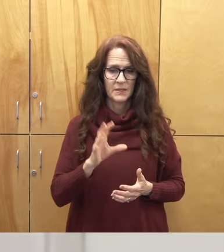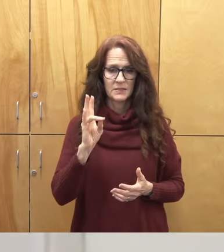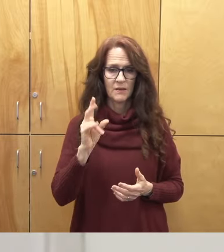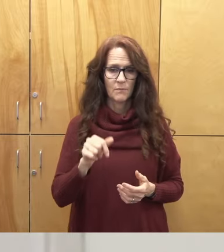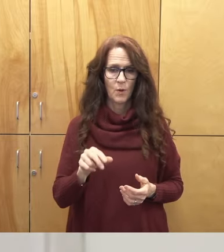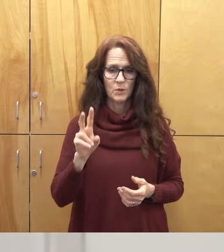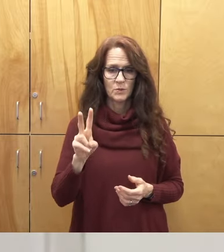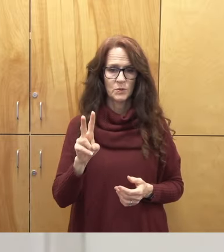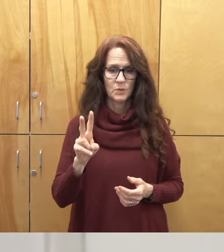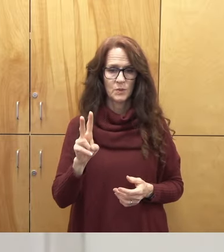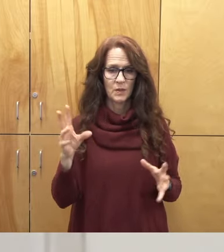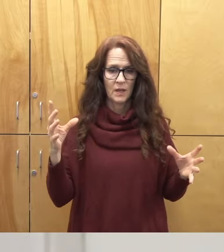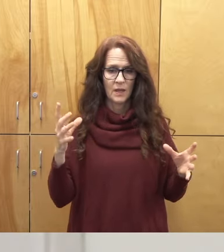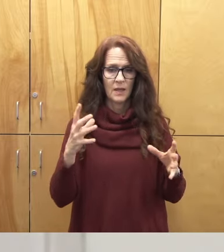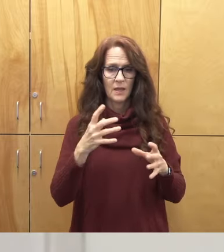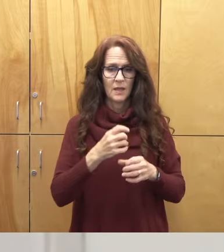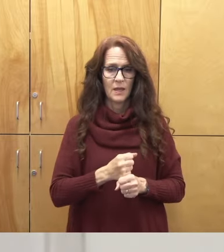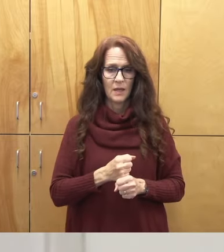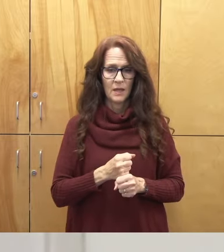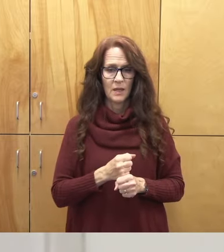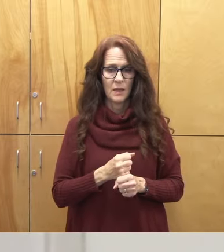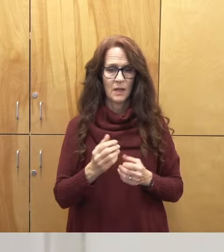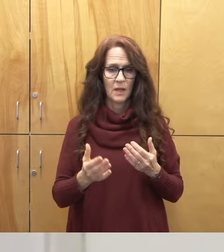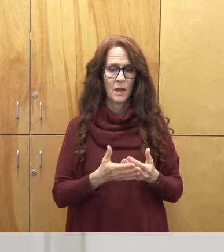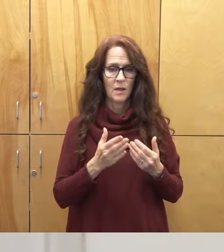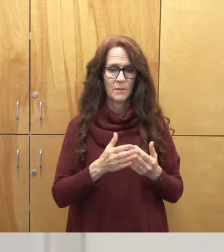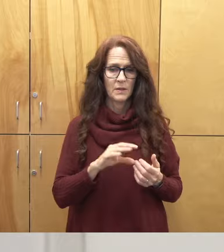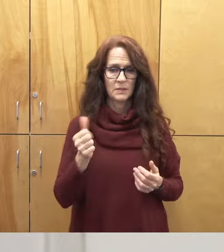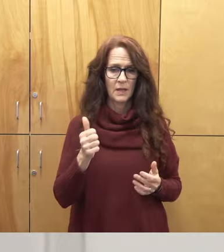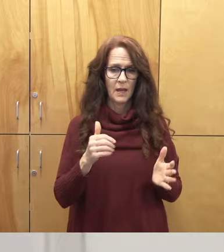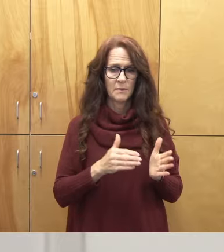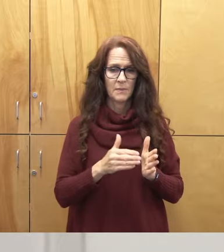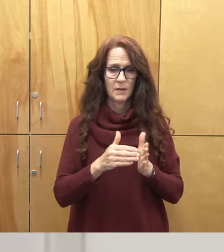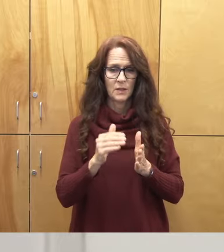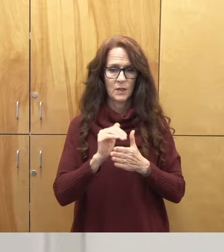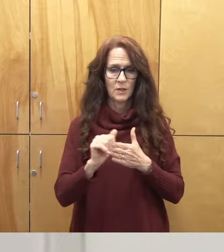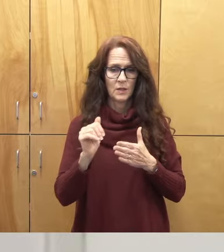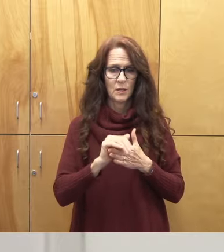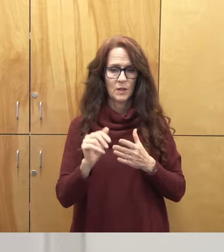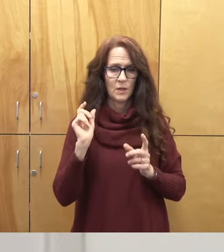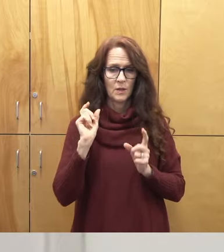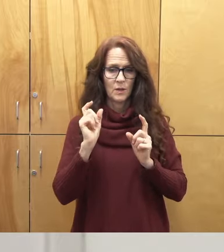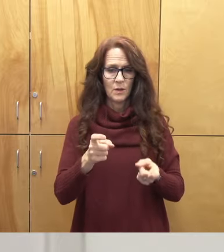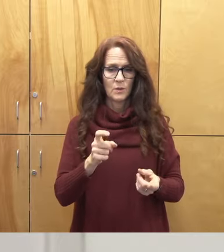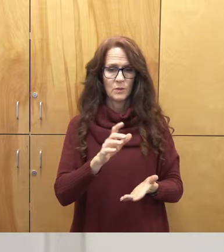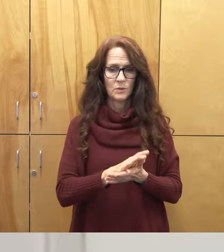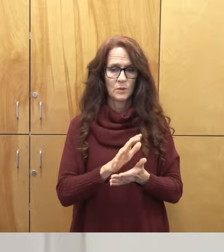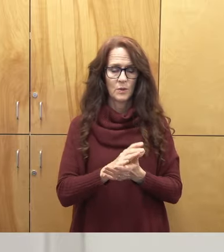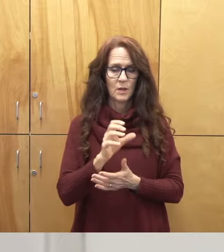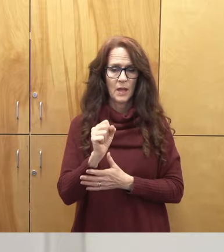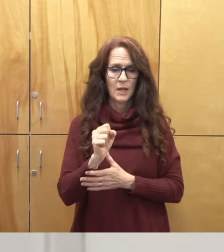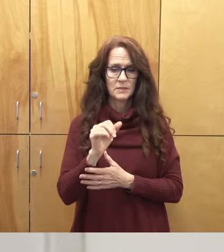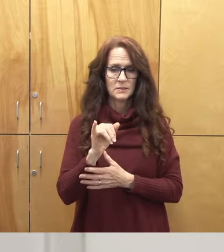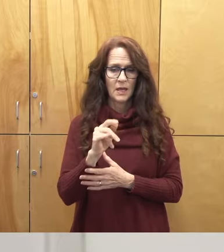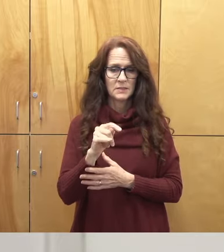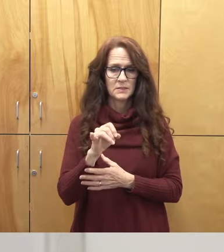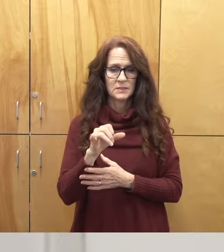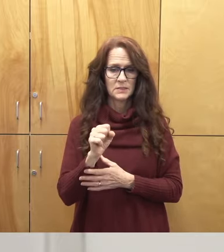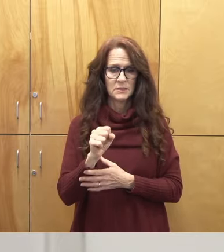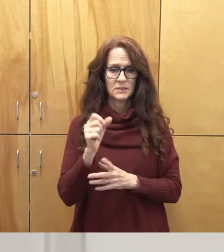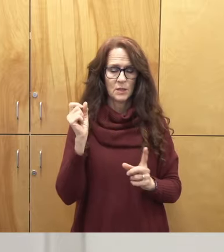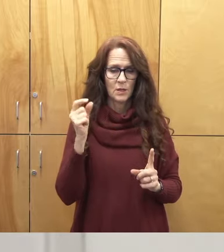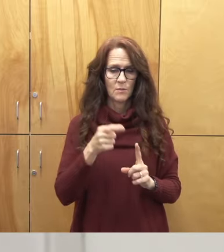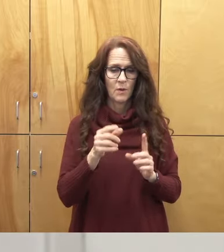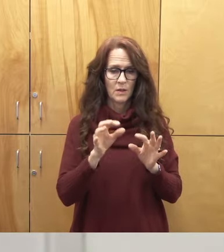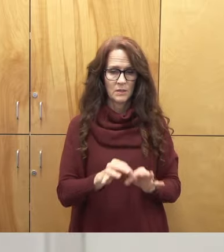7.2 in that summary is almost $10 million that are allocated to school sites. And so your point is